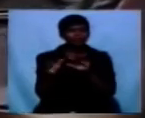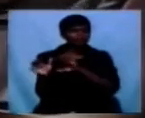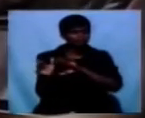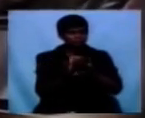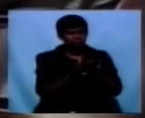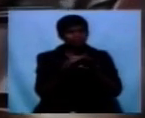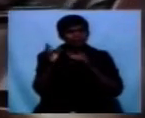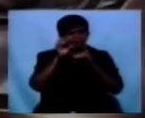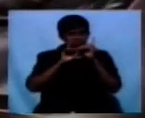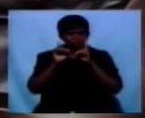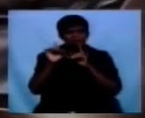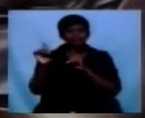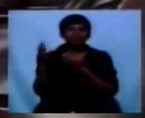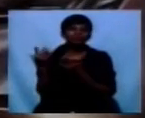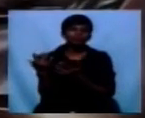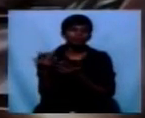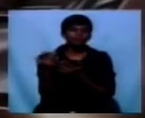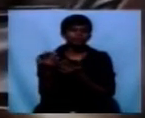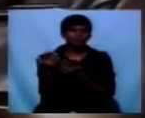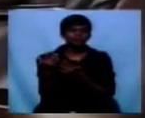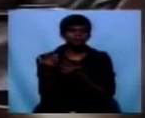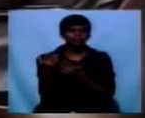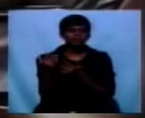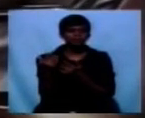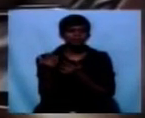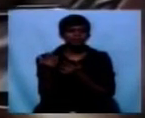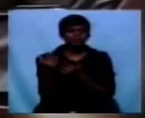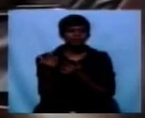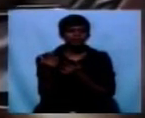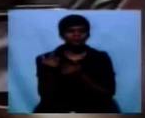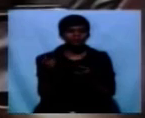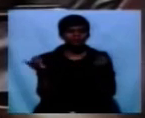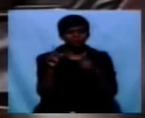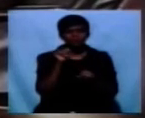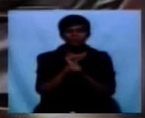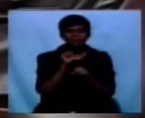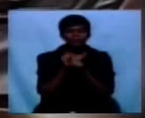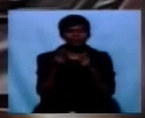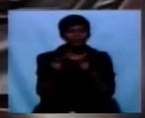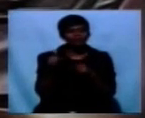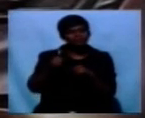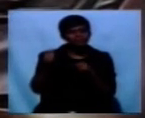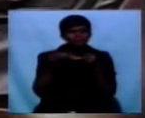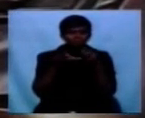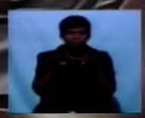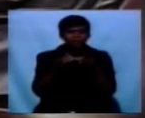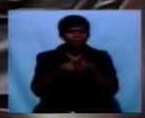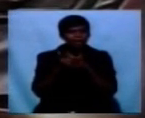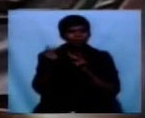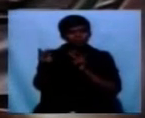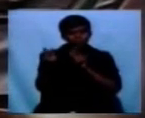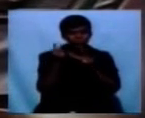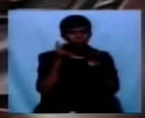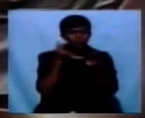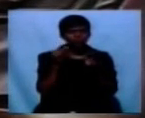debate probably. I think we were asking who goes first, who wants to go and volunteer to leave when the work doesn't get done. Which route are you taking on the dual carriageway,